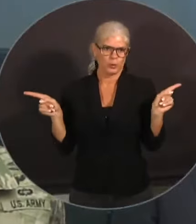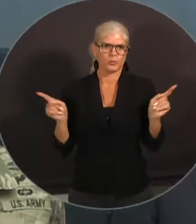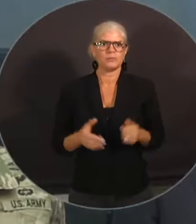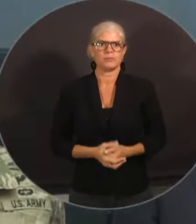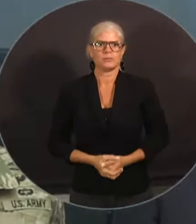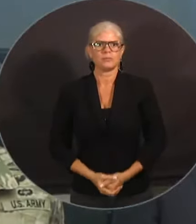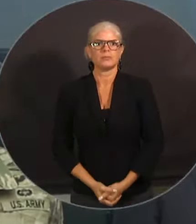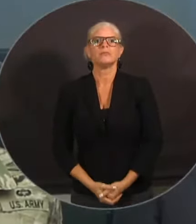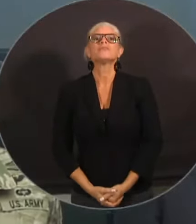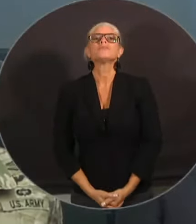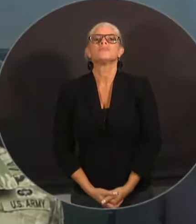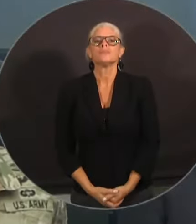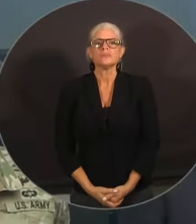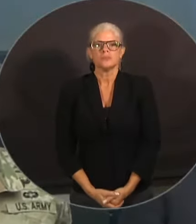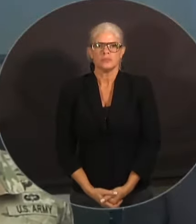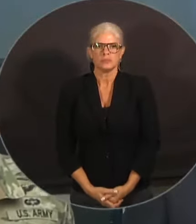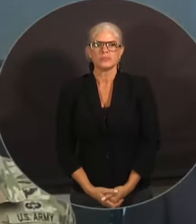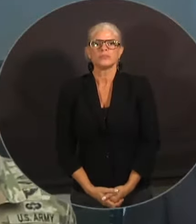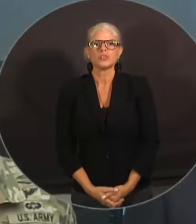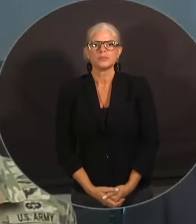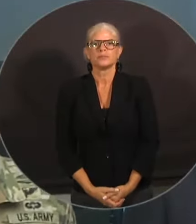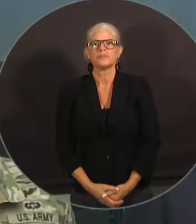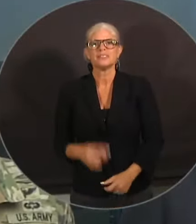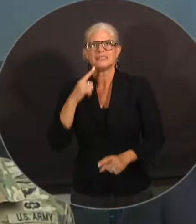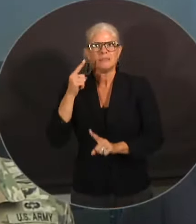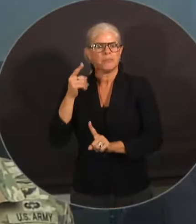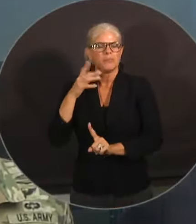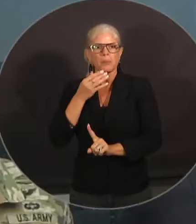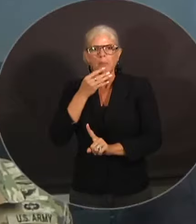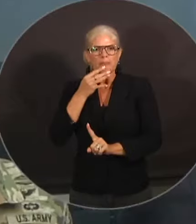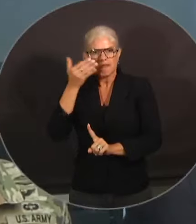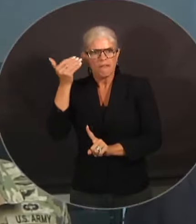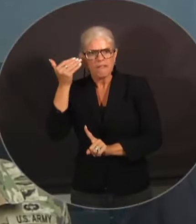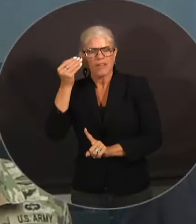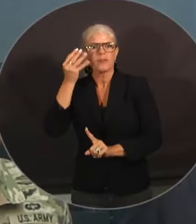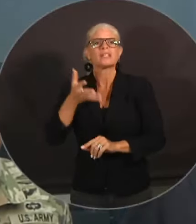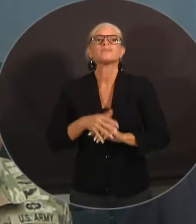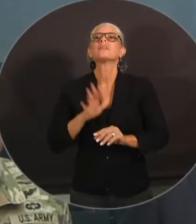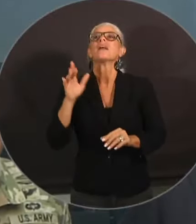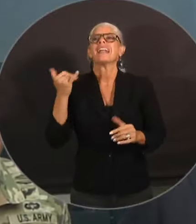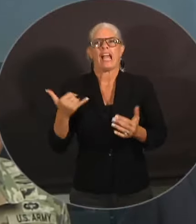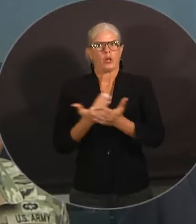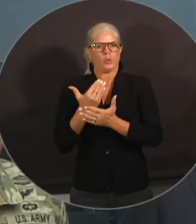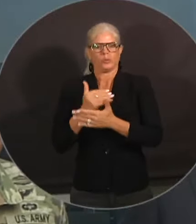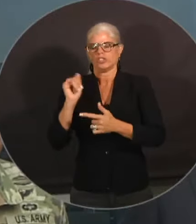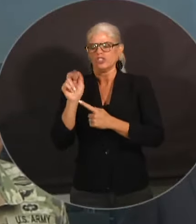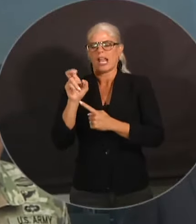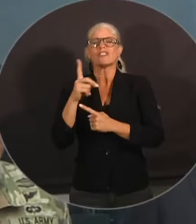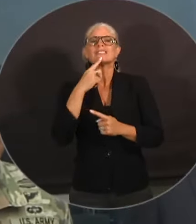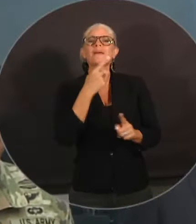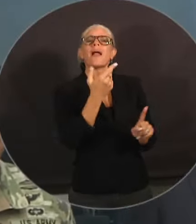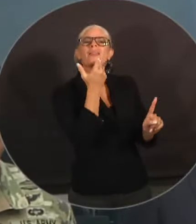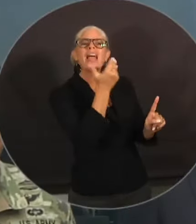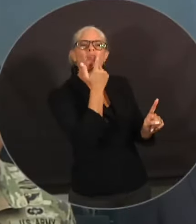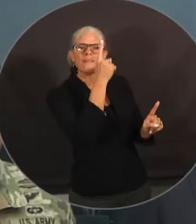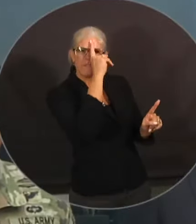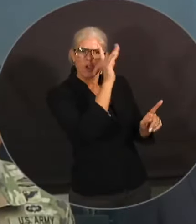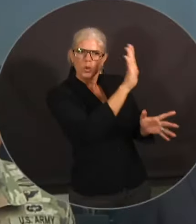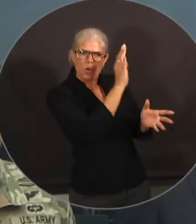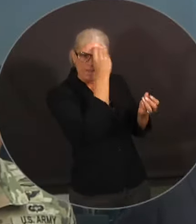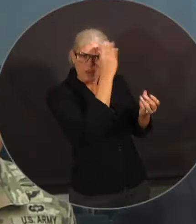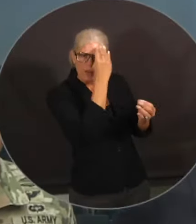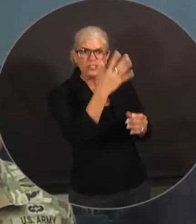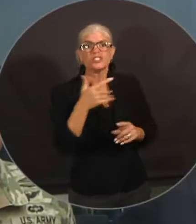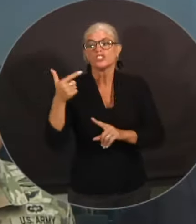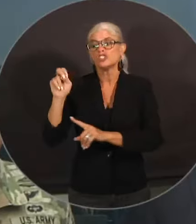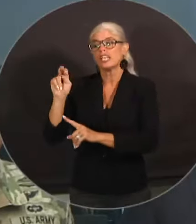All right, thank you, Governor, for your leadership. Thank you, Kevin, for your leadership at the division, General Haas. We've been in very close coordination since this